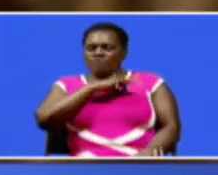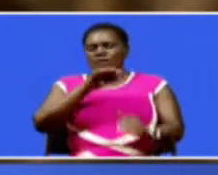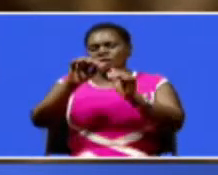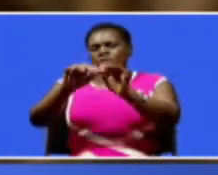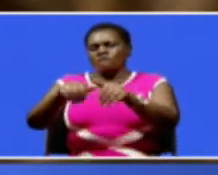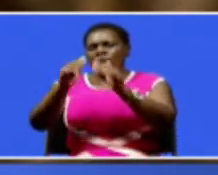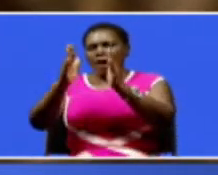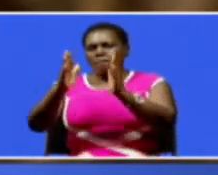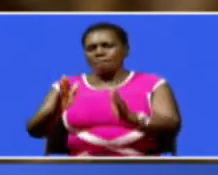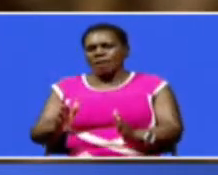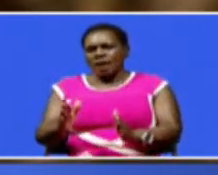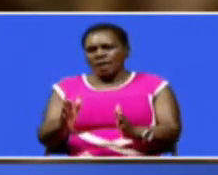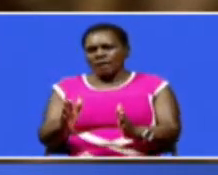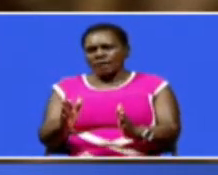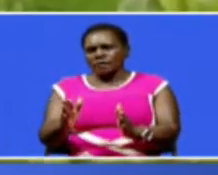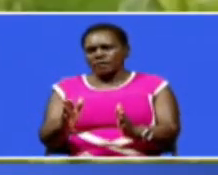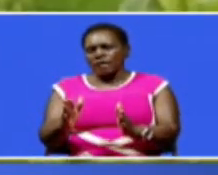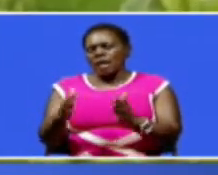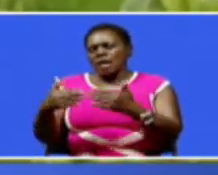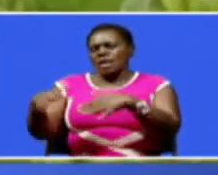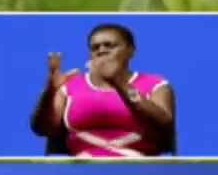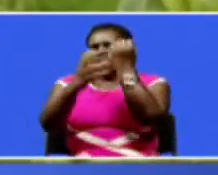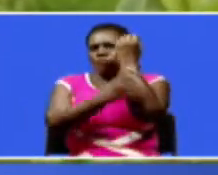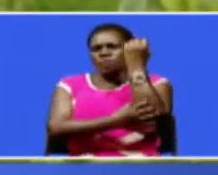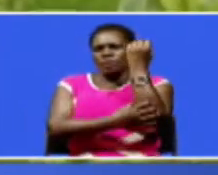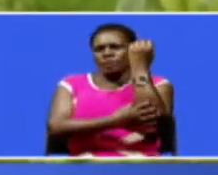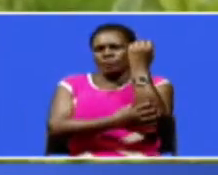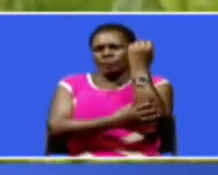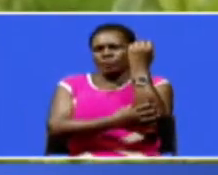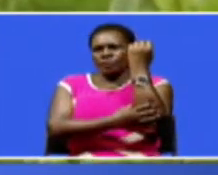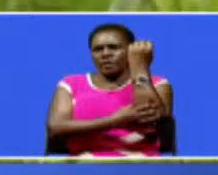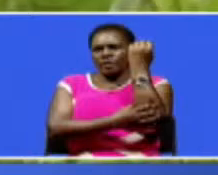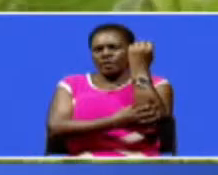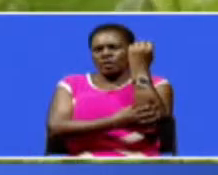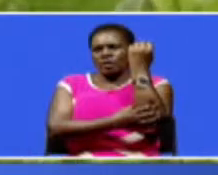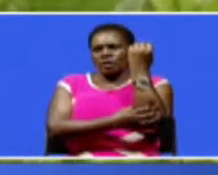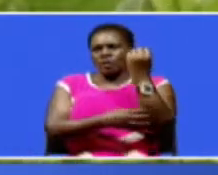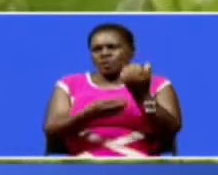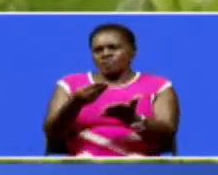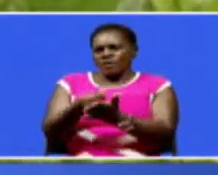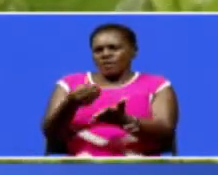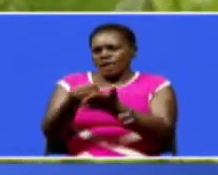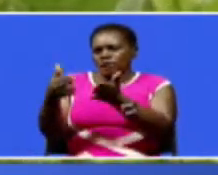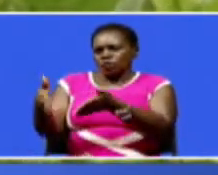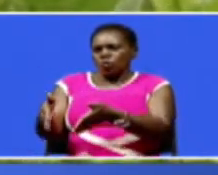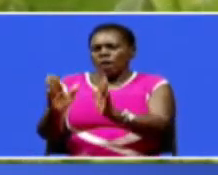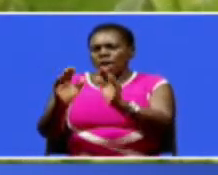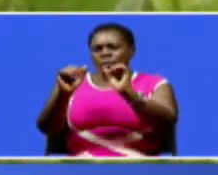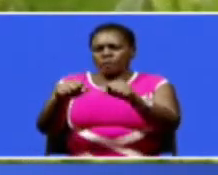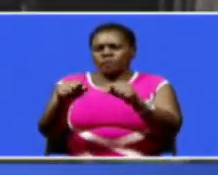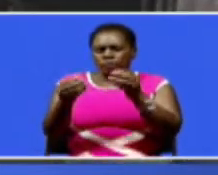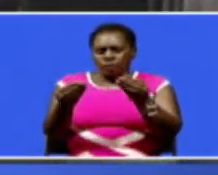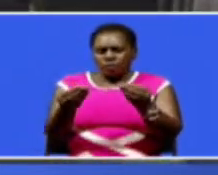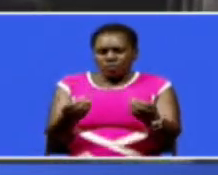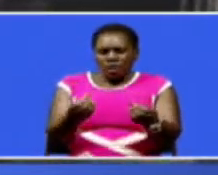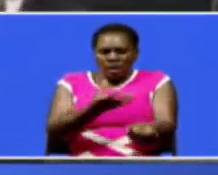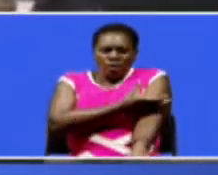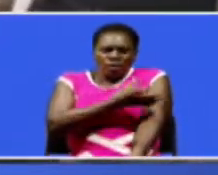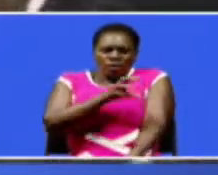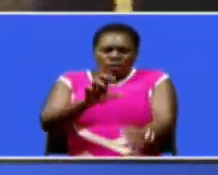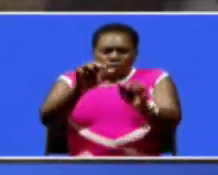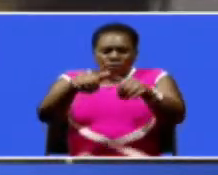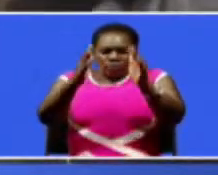farmers would begin to get out of extreme poverty. There is an acute need for a finance mechanism which can be solved by